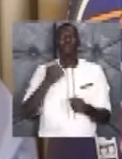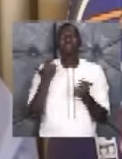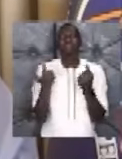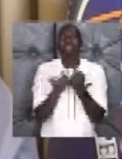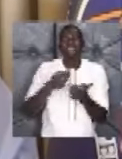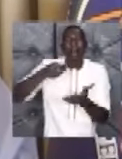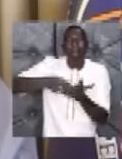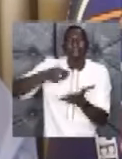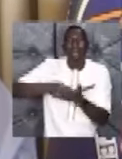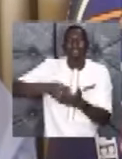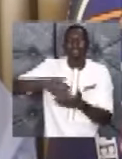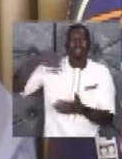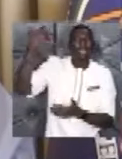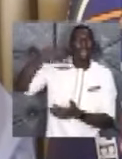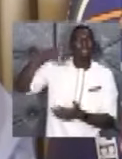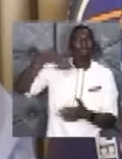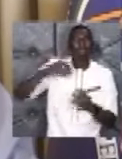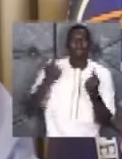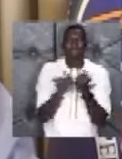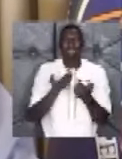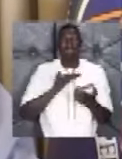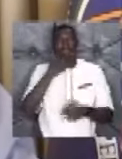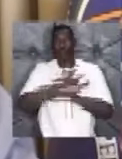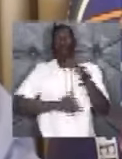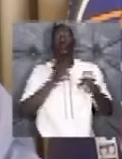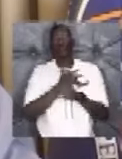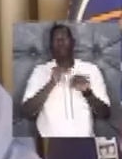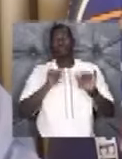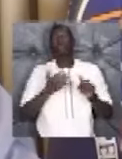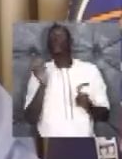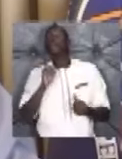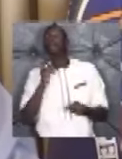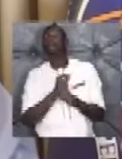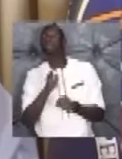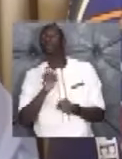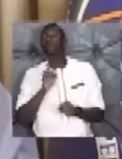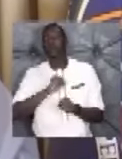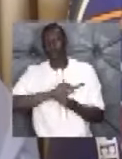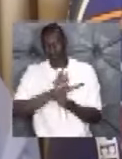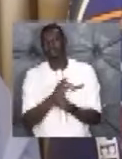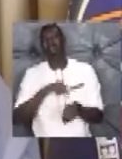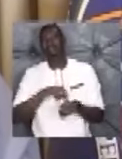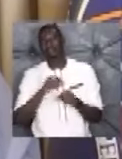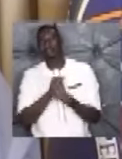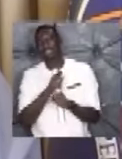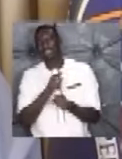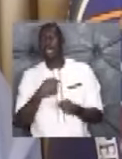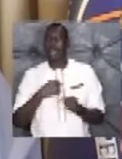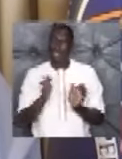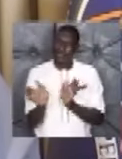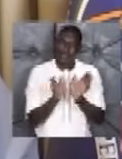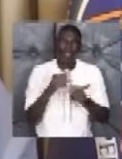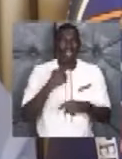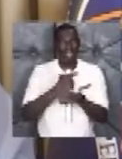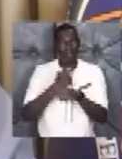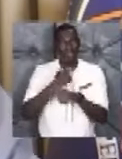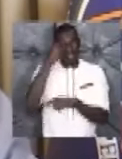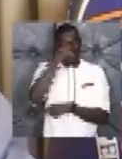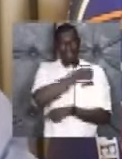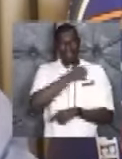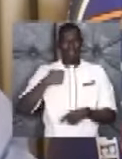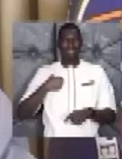the hiking prices of commodities. I urge the Gambia Christian